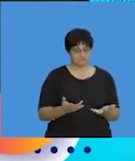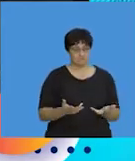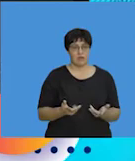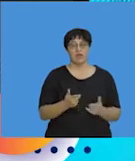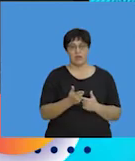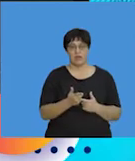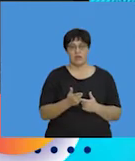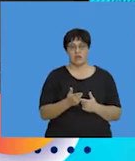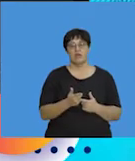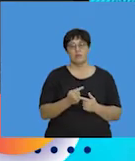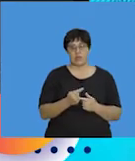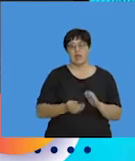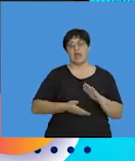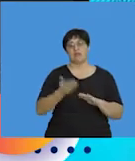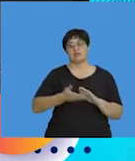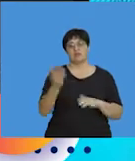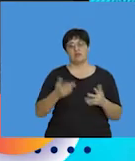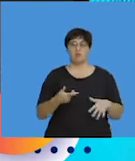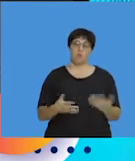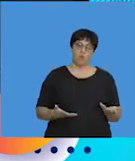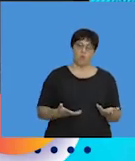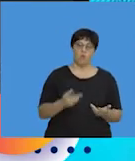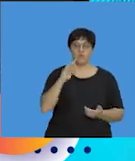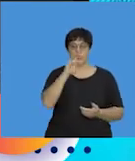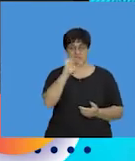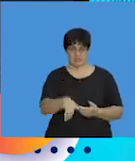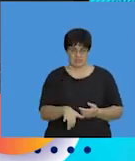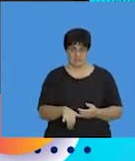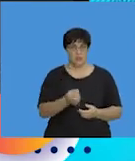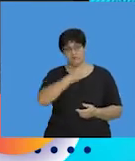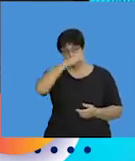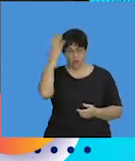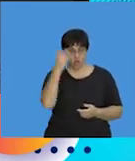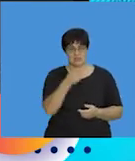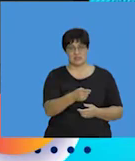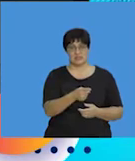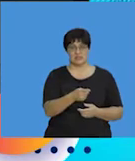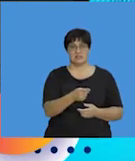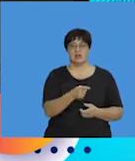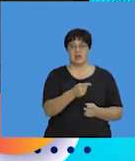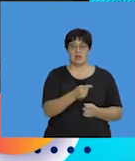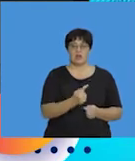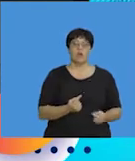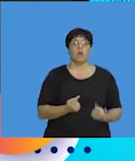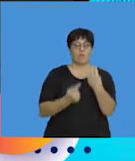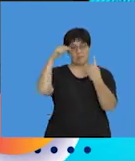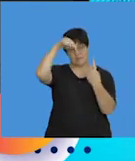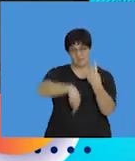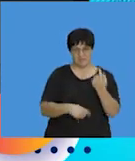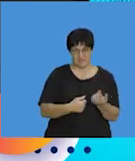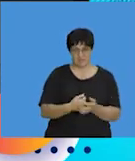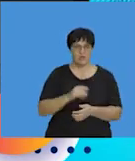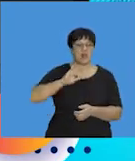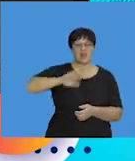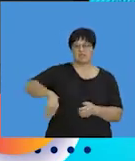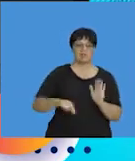than likely, you've made a mistake with your acceleration or with one of your velocities. You've forgotten that one of them is in the